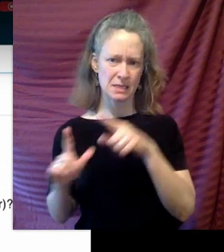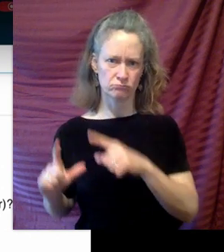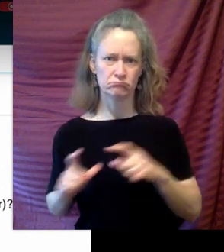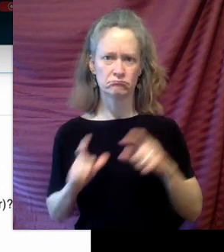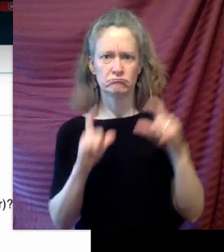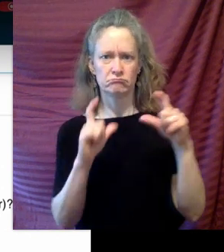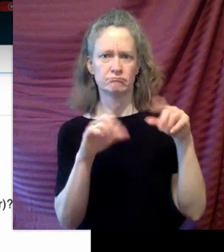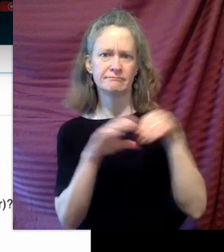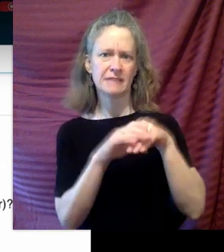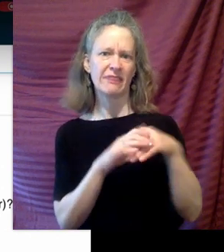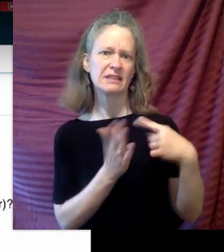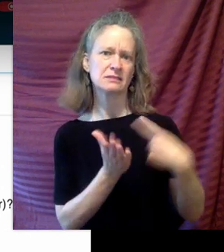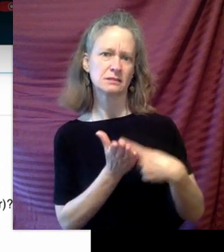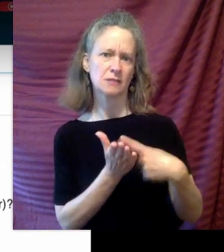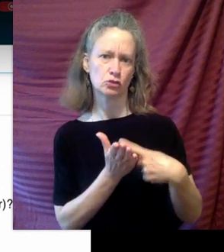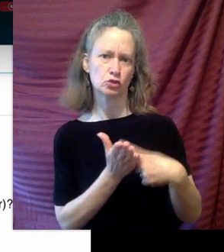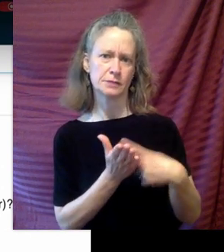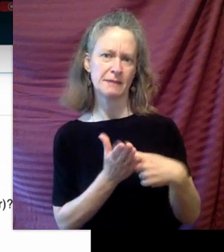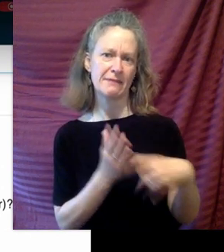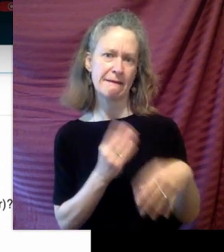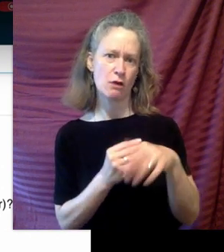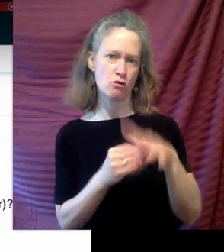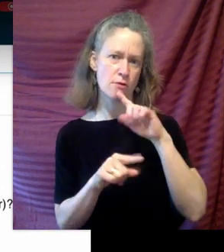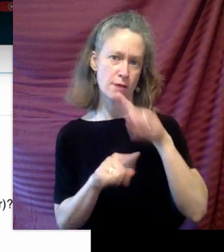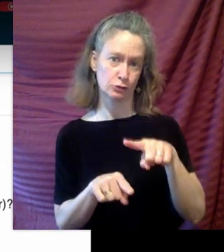our discussion.